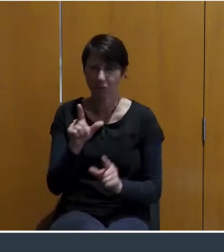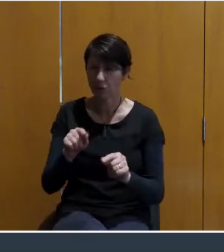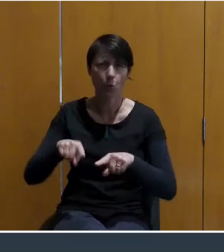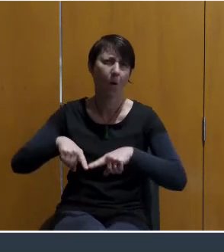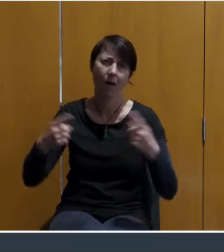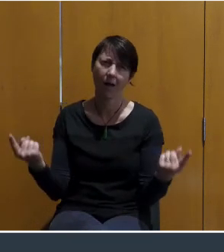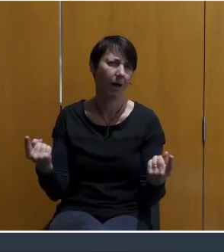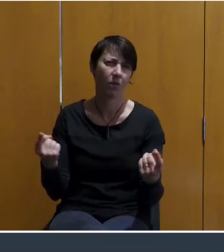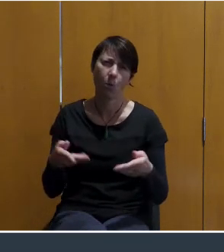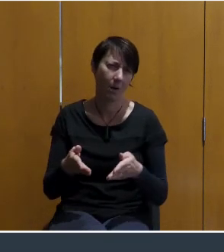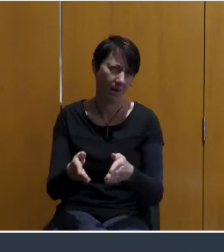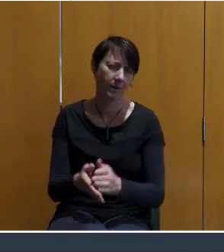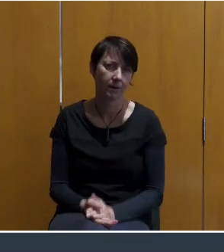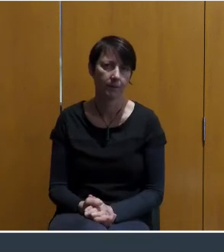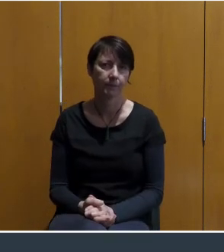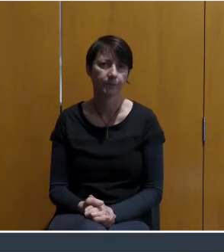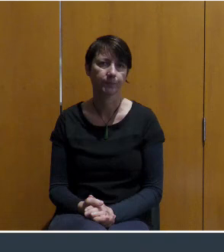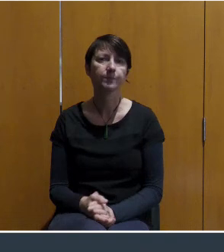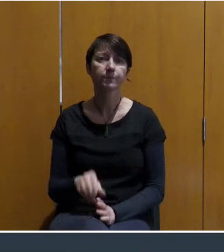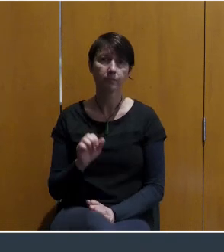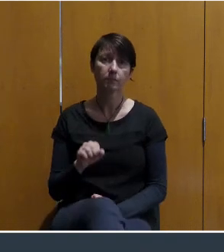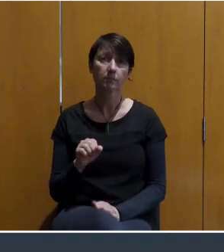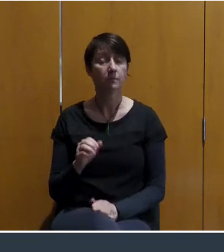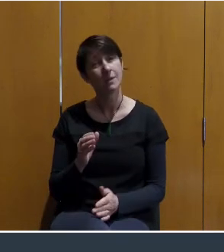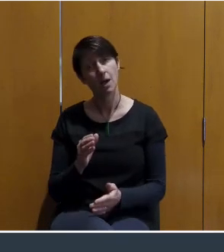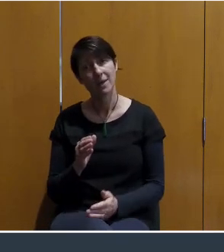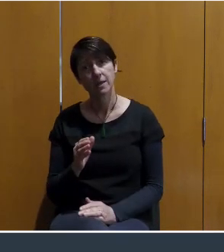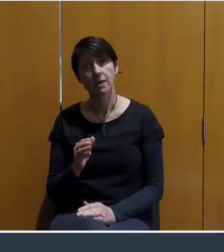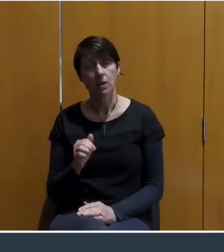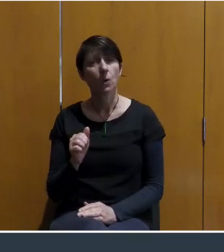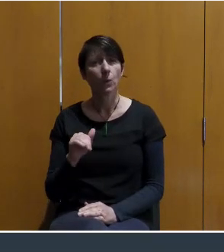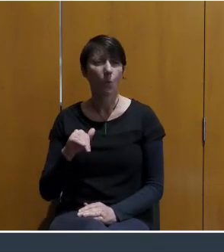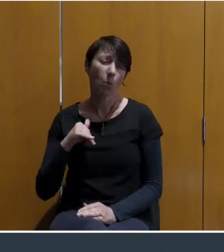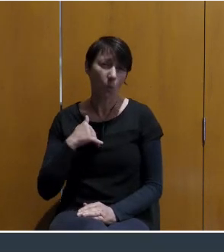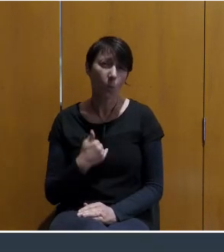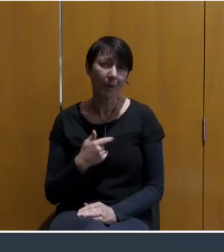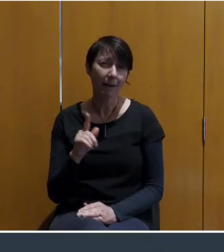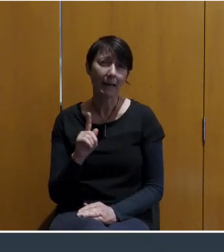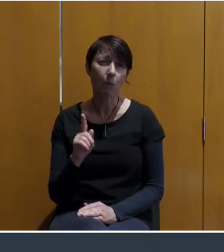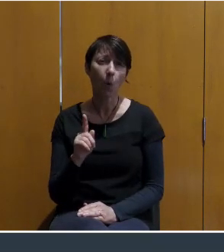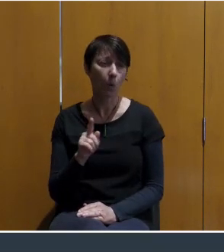know, speak to enforcement a little bit, and you know we've had submissions about that too. And